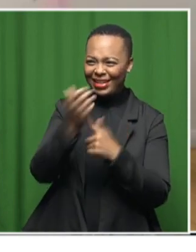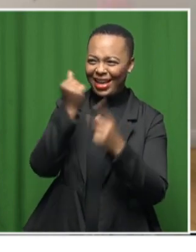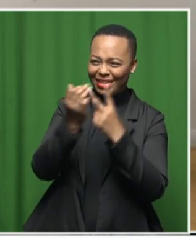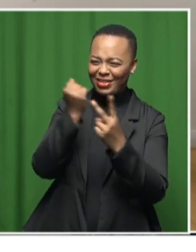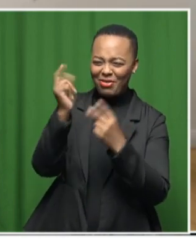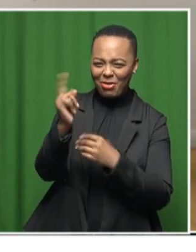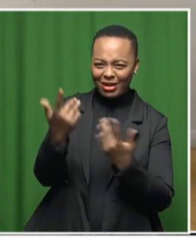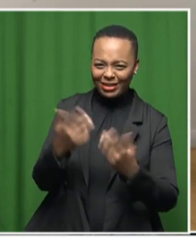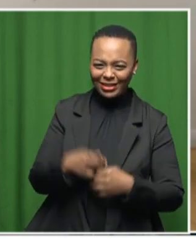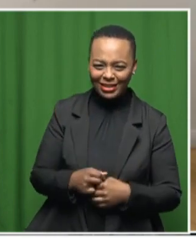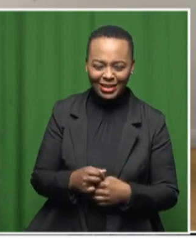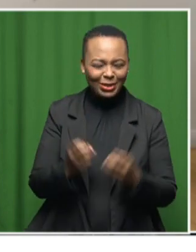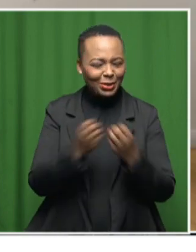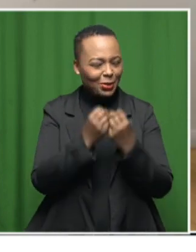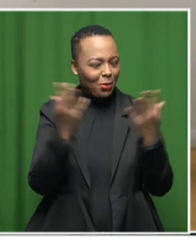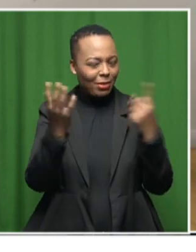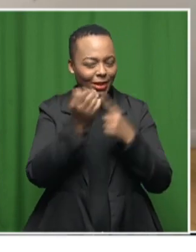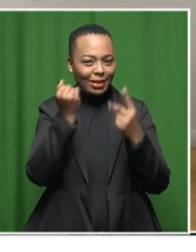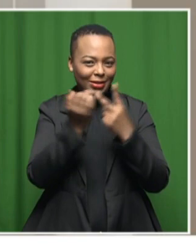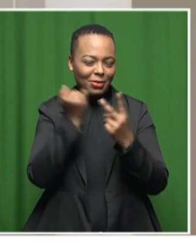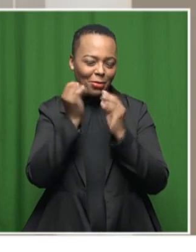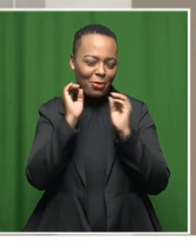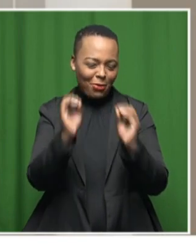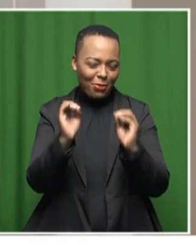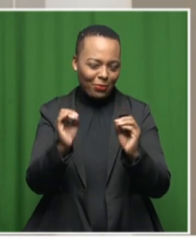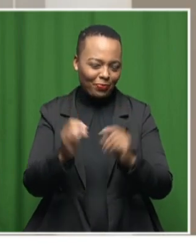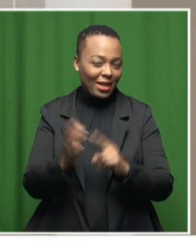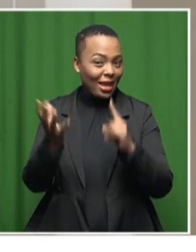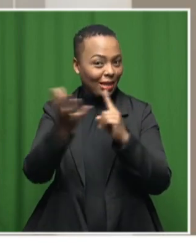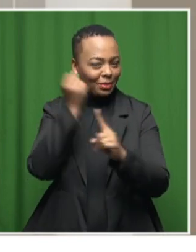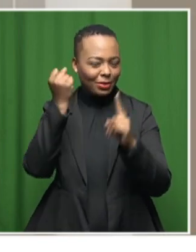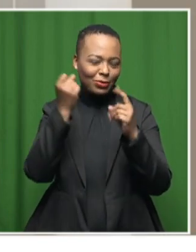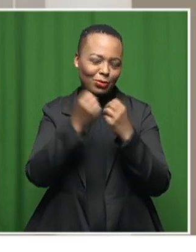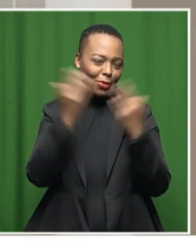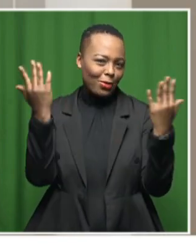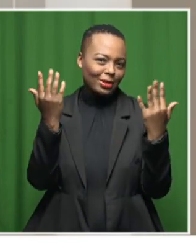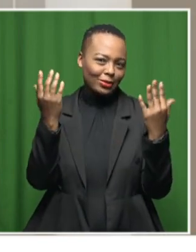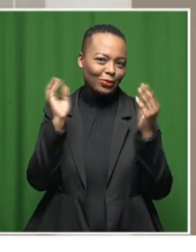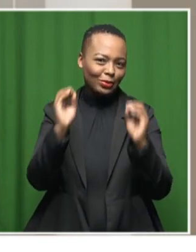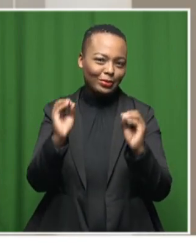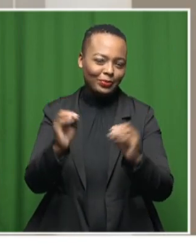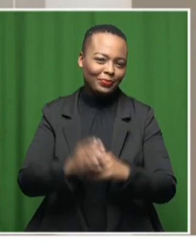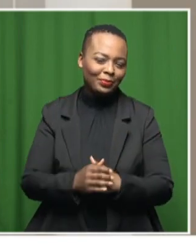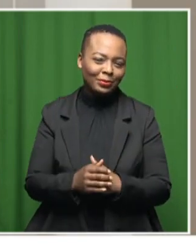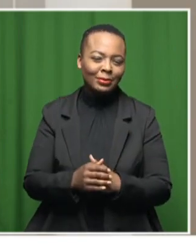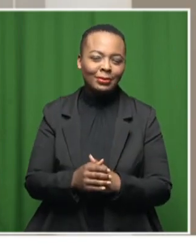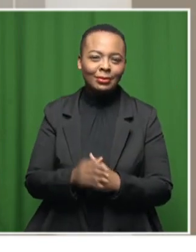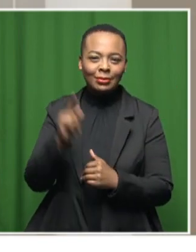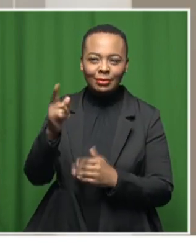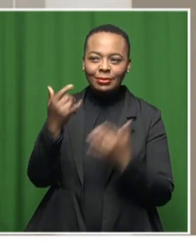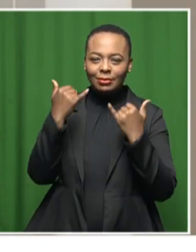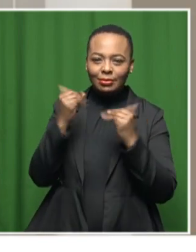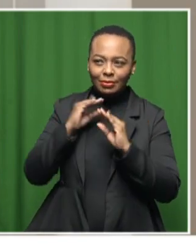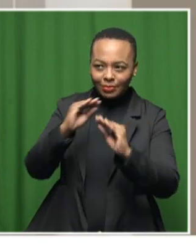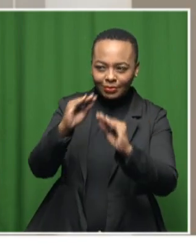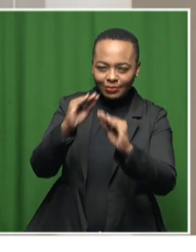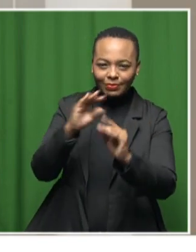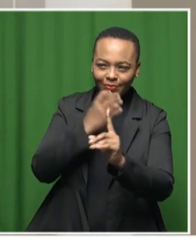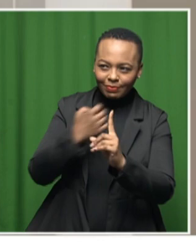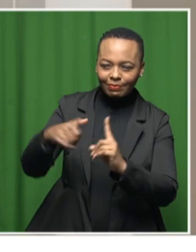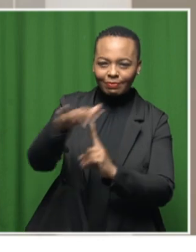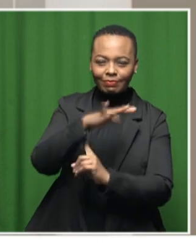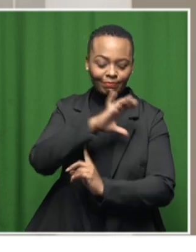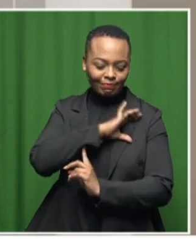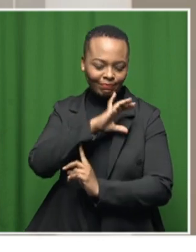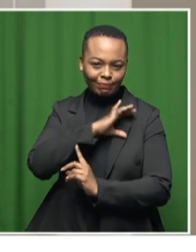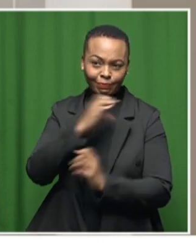Oh, well, there's so many of them, but yes. We had especially in my coaching environment where I have clients and they says, a lot